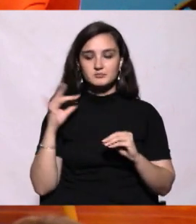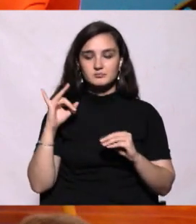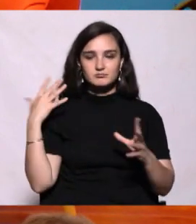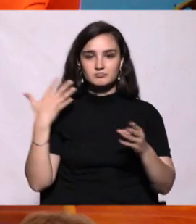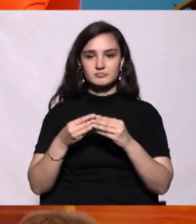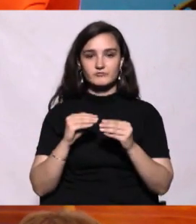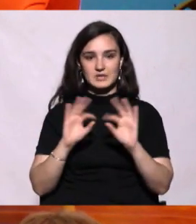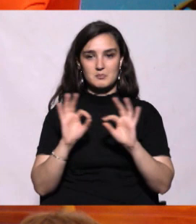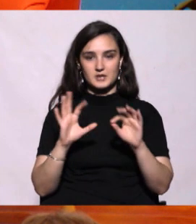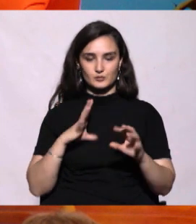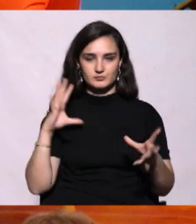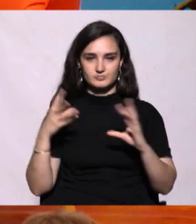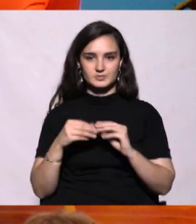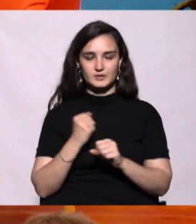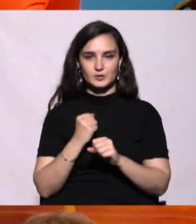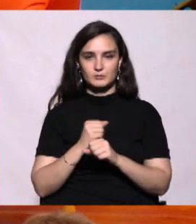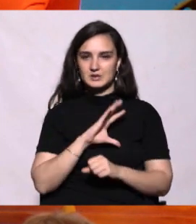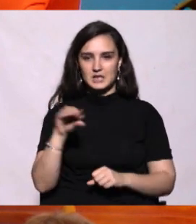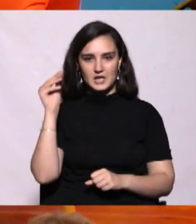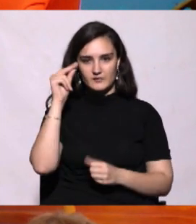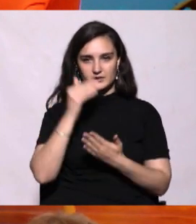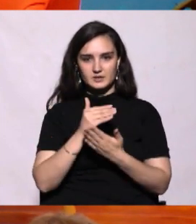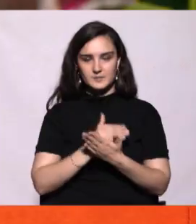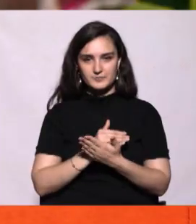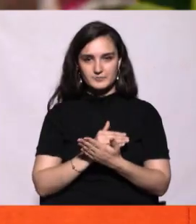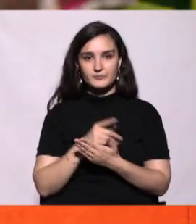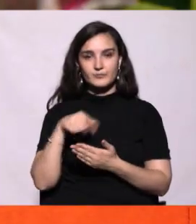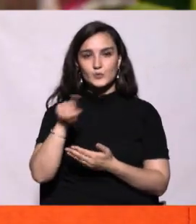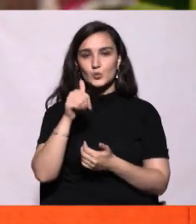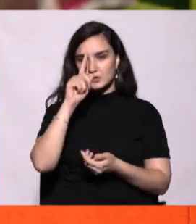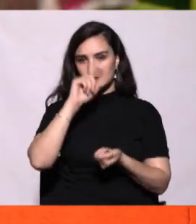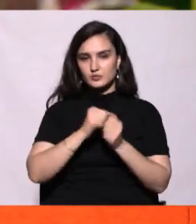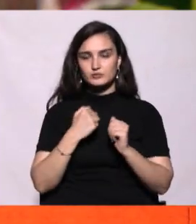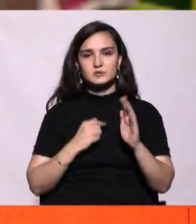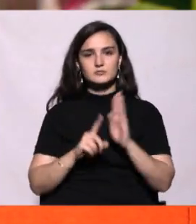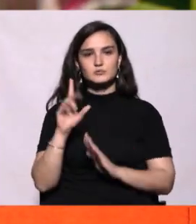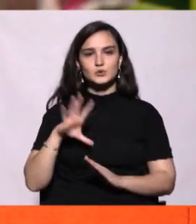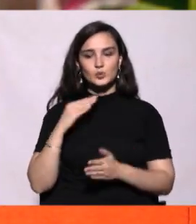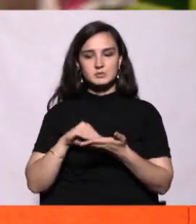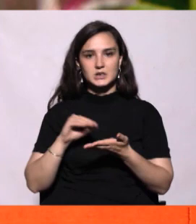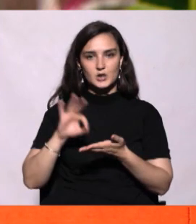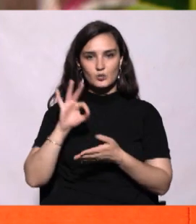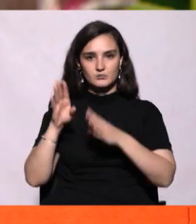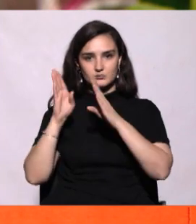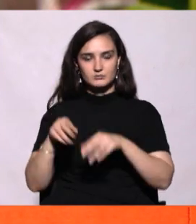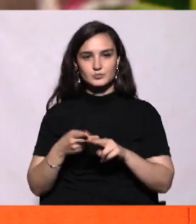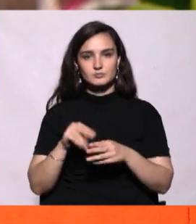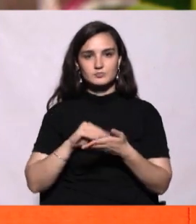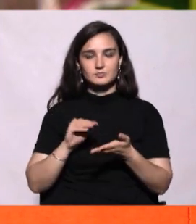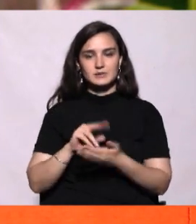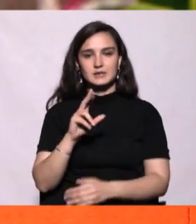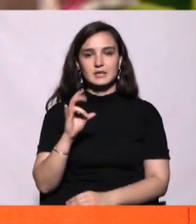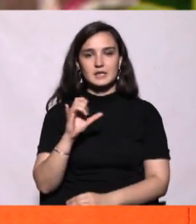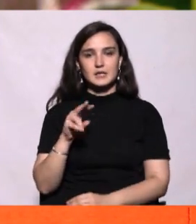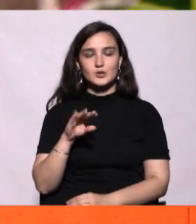about all lesson. Yes. So as you remember, we started with the author, Sir Arthur Conan